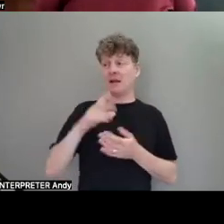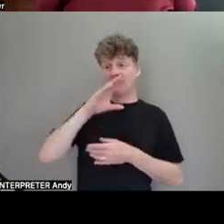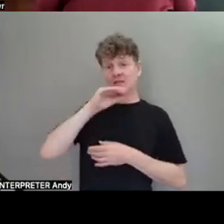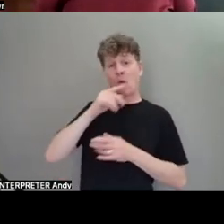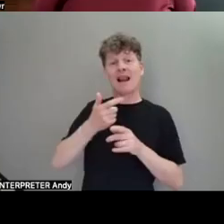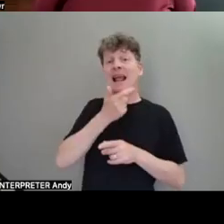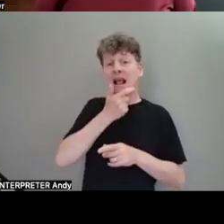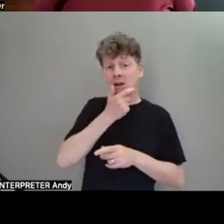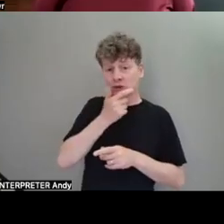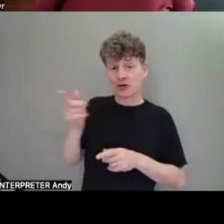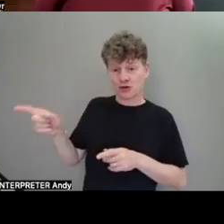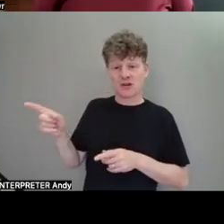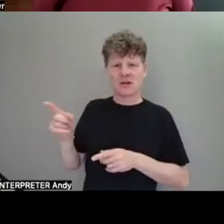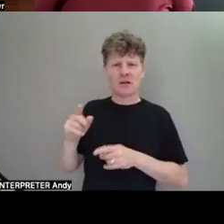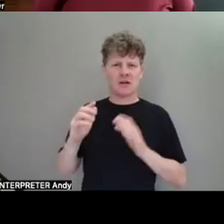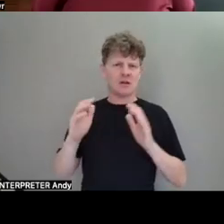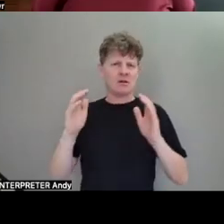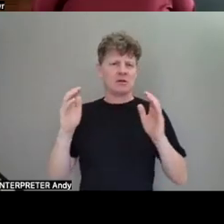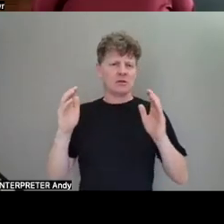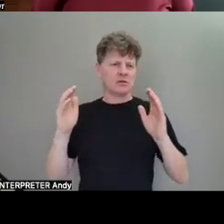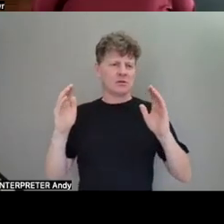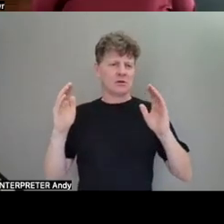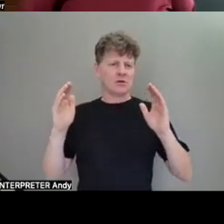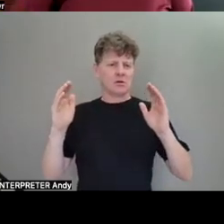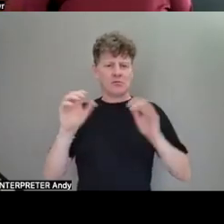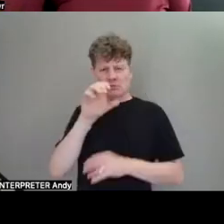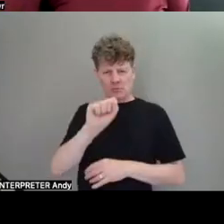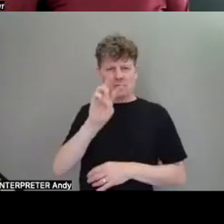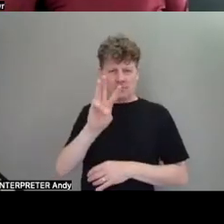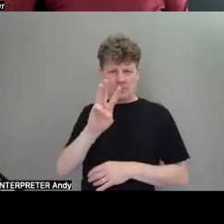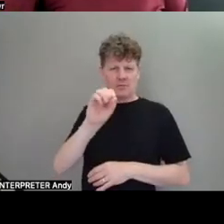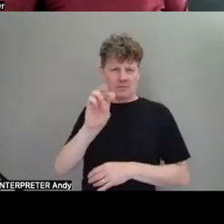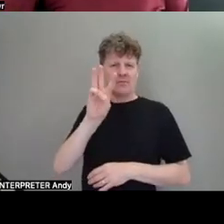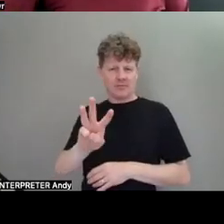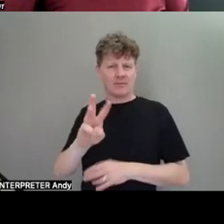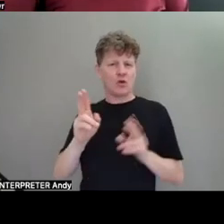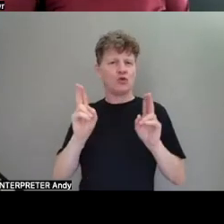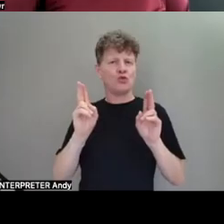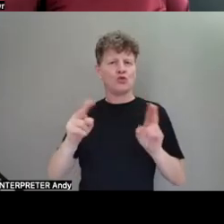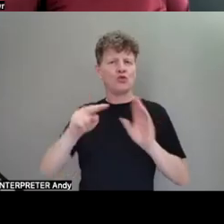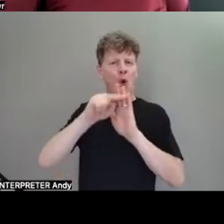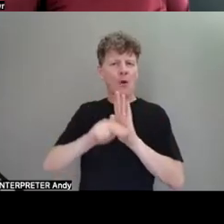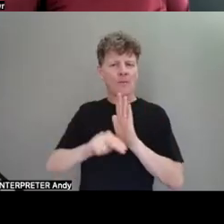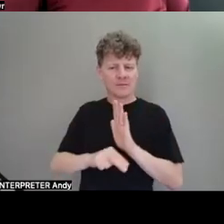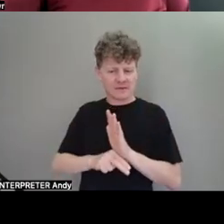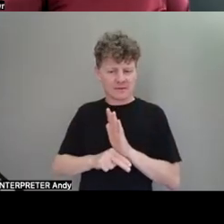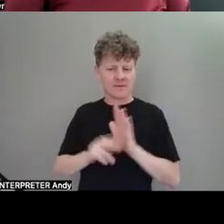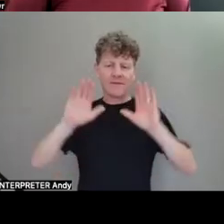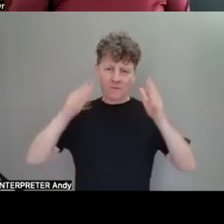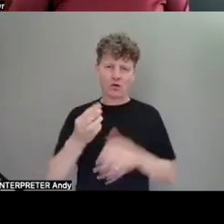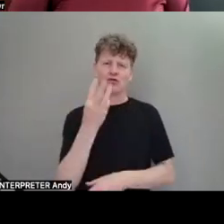English, the small world of words norms, focusing again on the three network